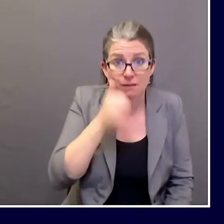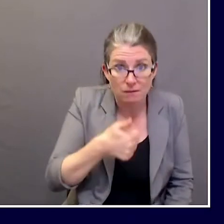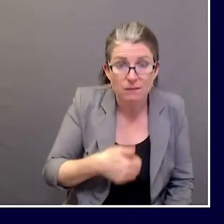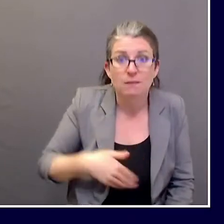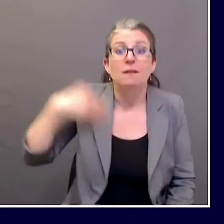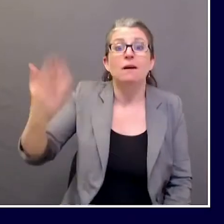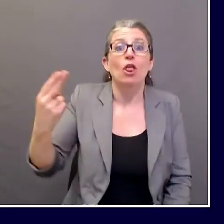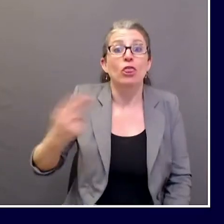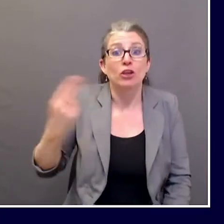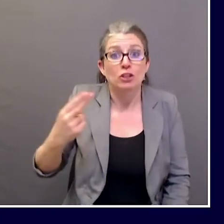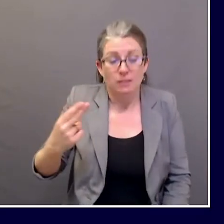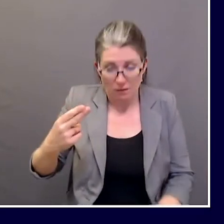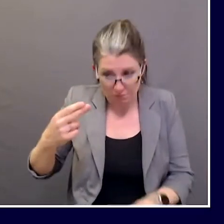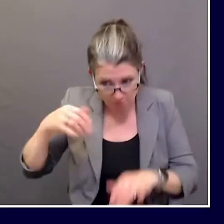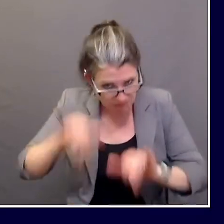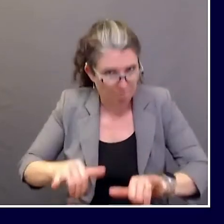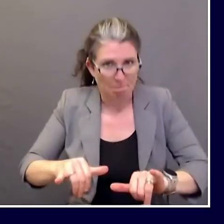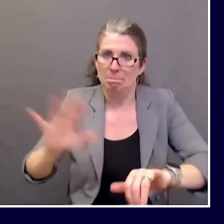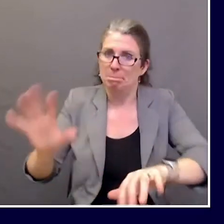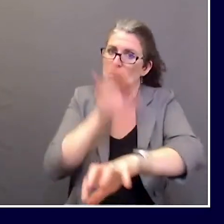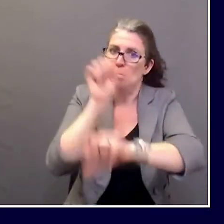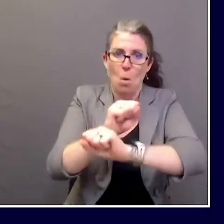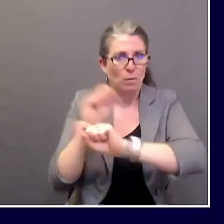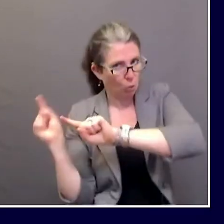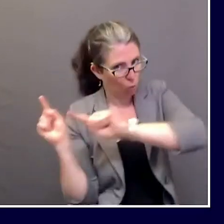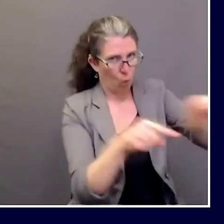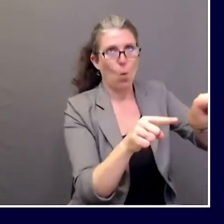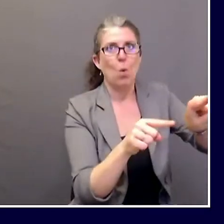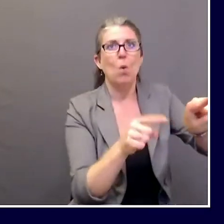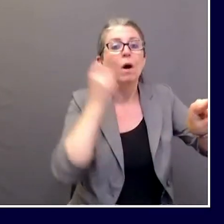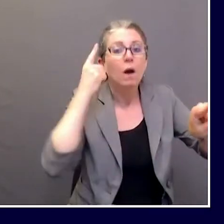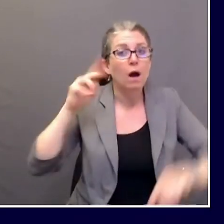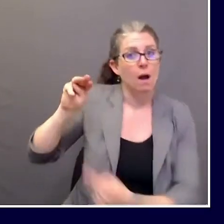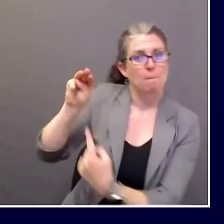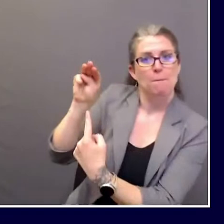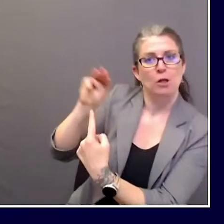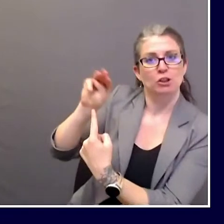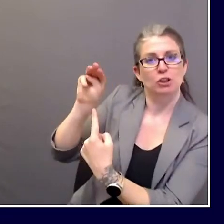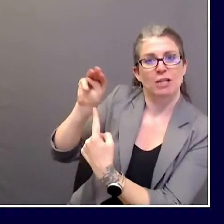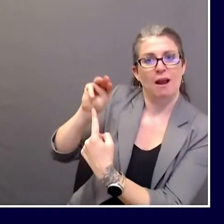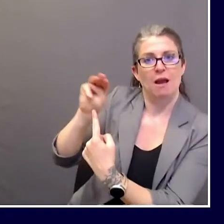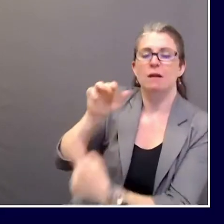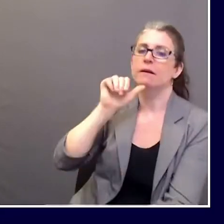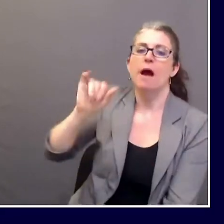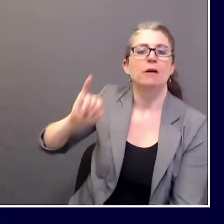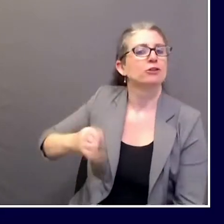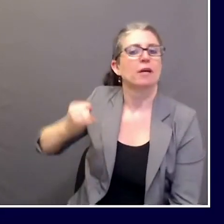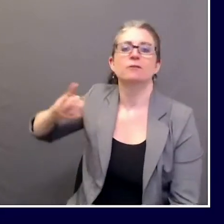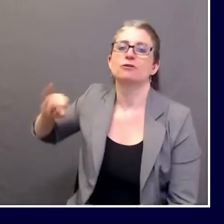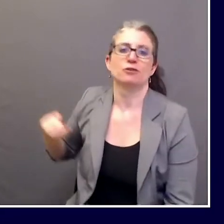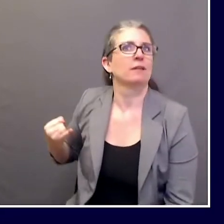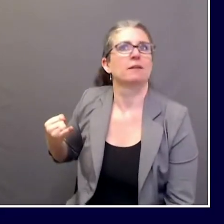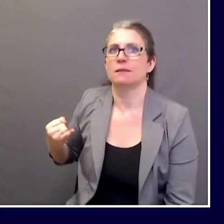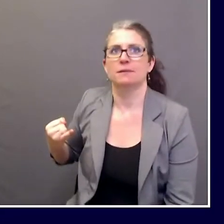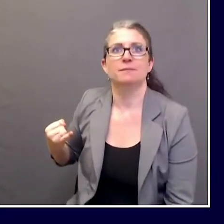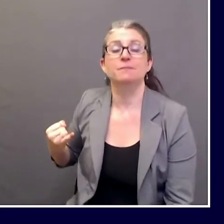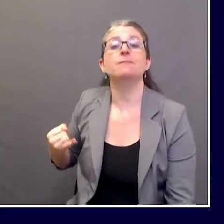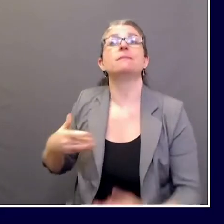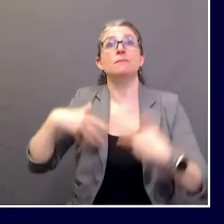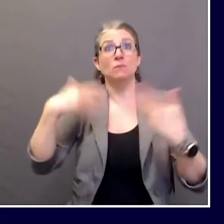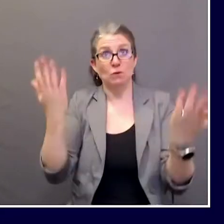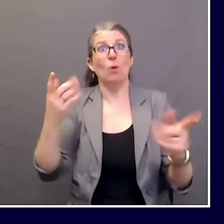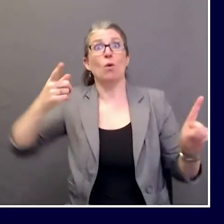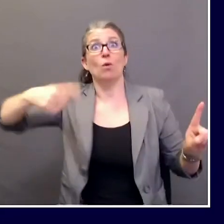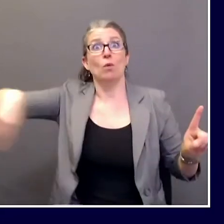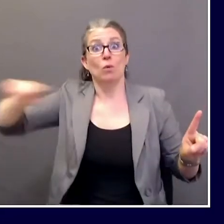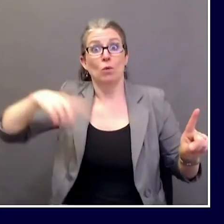vaccinated at the Oxford site, those vaccinated with Moderna, to schedule appointments for the second doses of Moderna vaccine. That's how